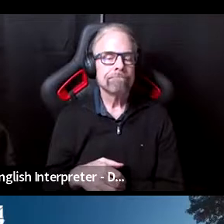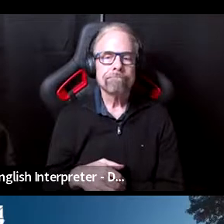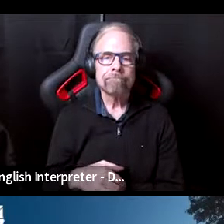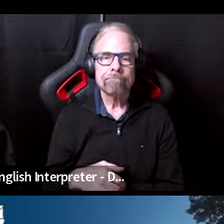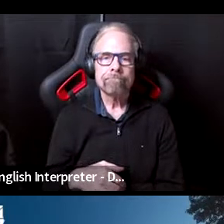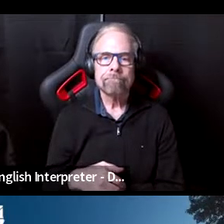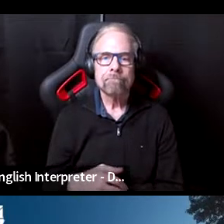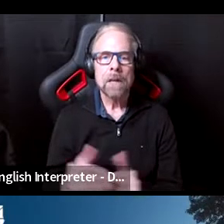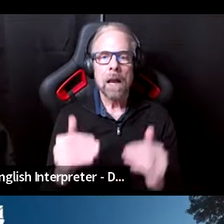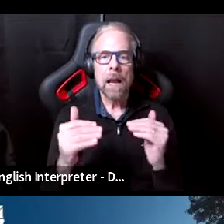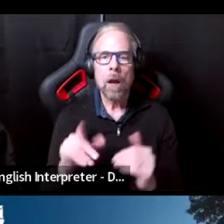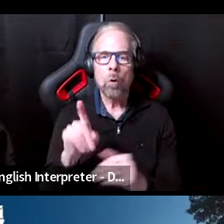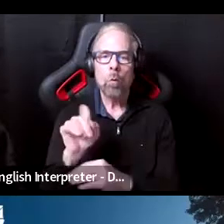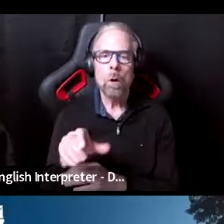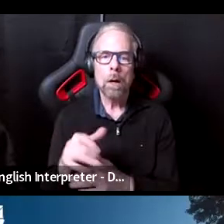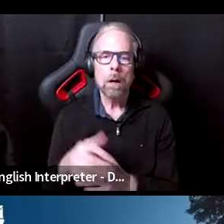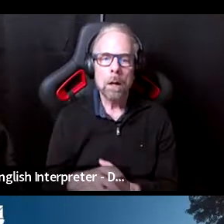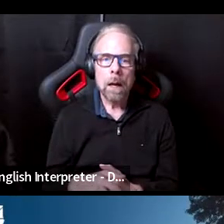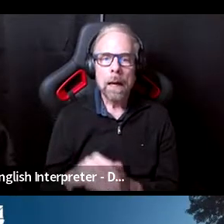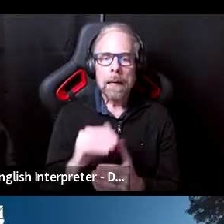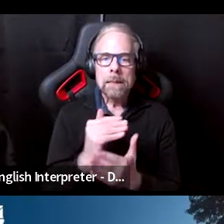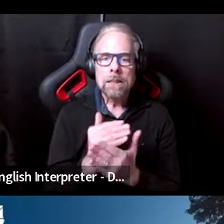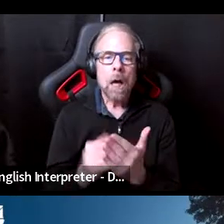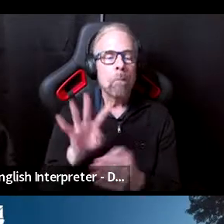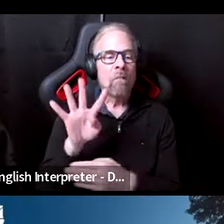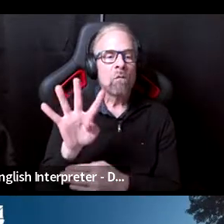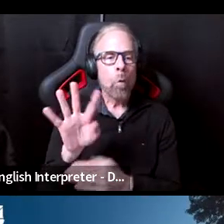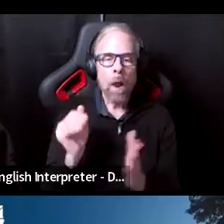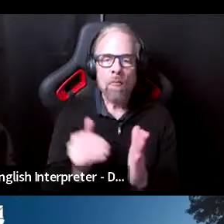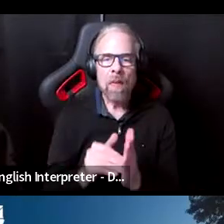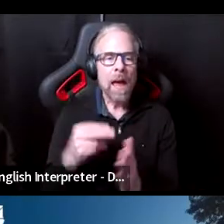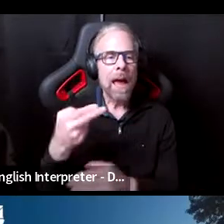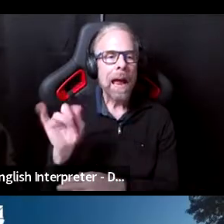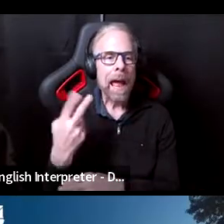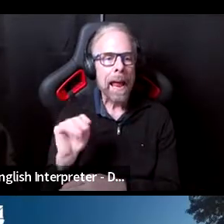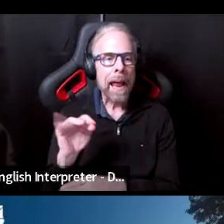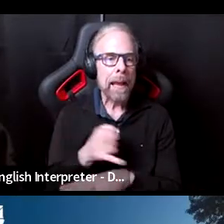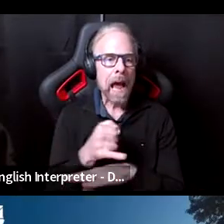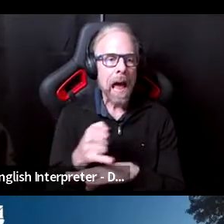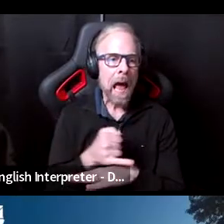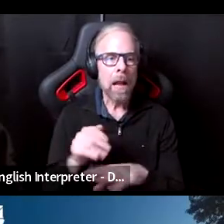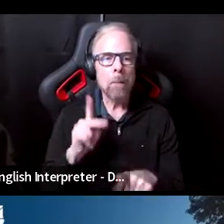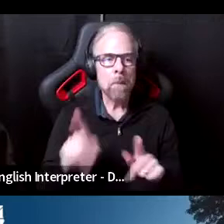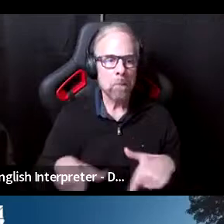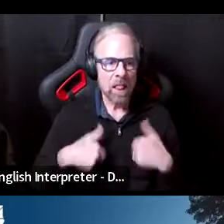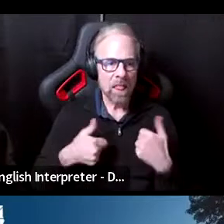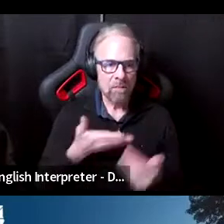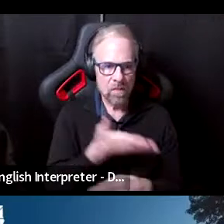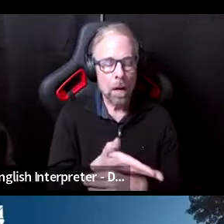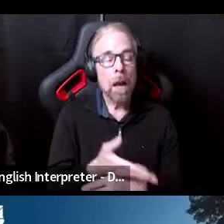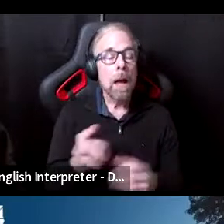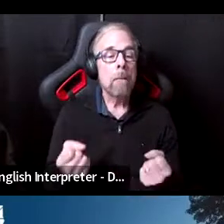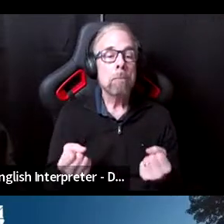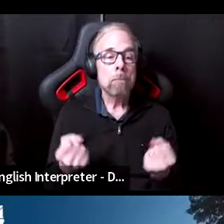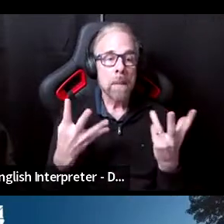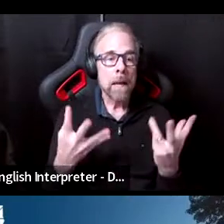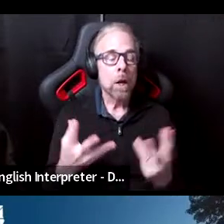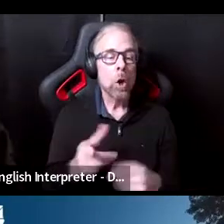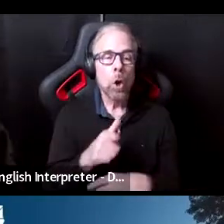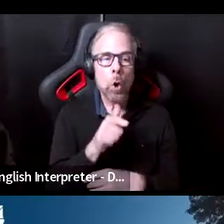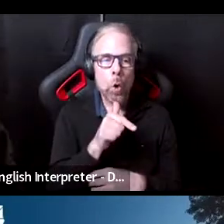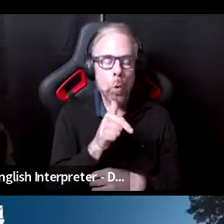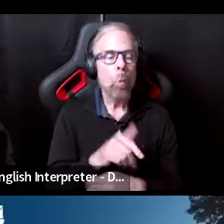Our next question, there are some 4,000 Hayden Island residents, many of whom are lower and